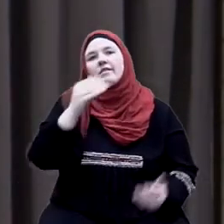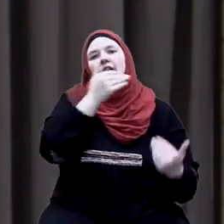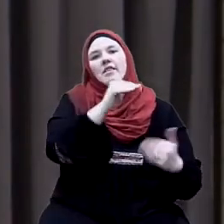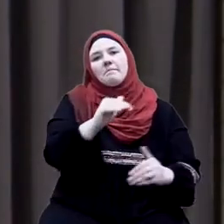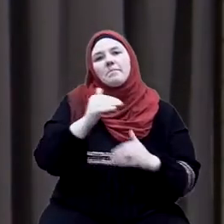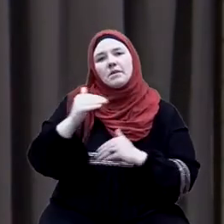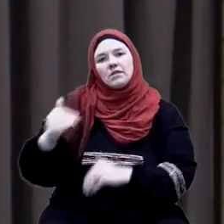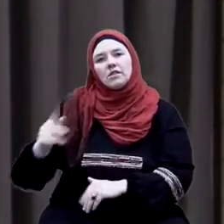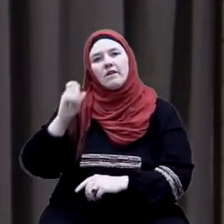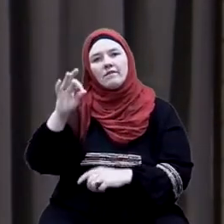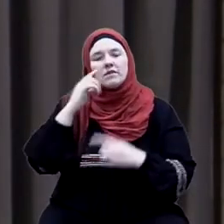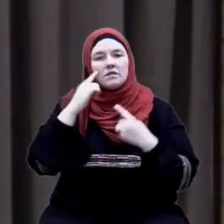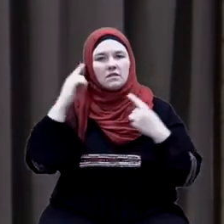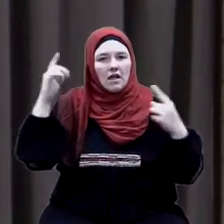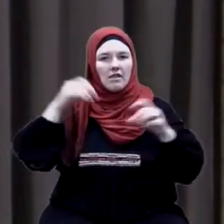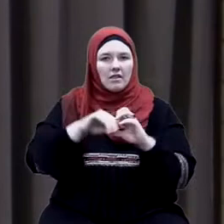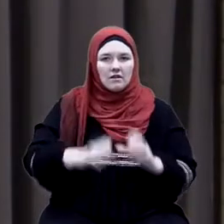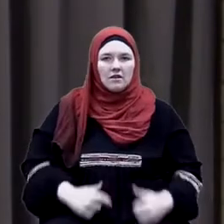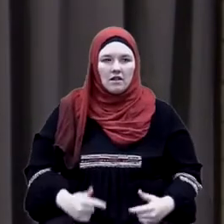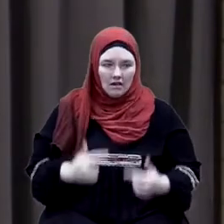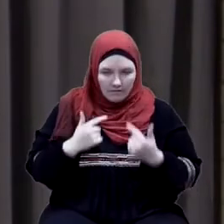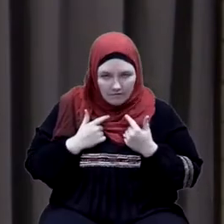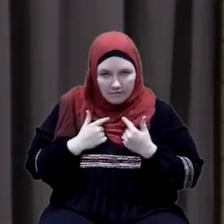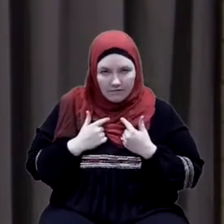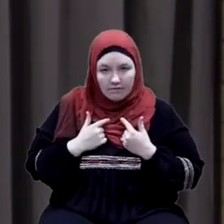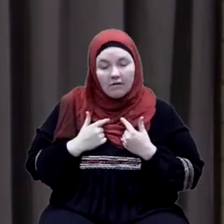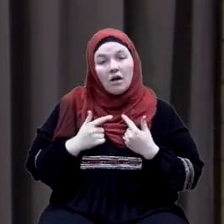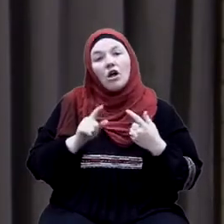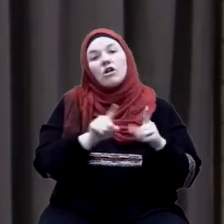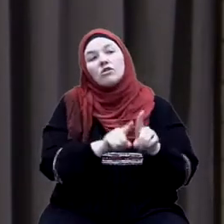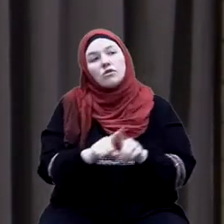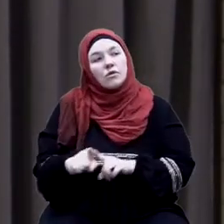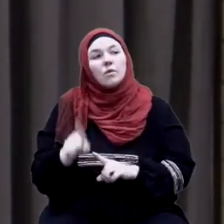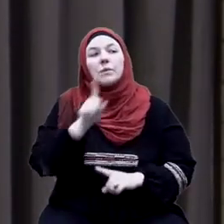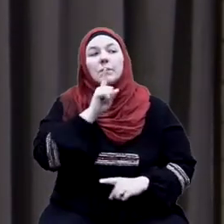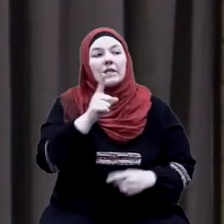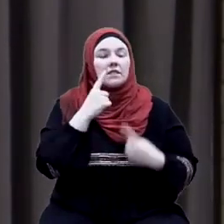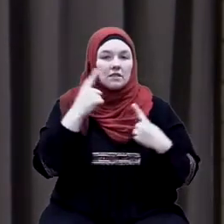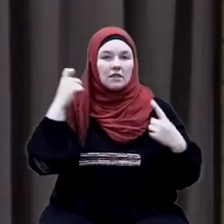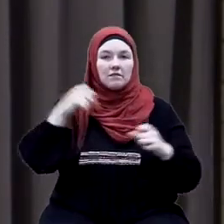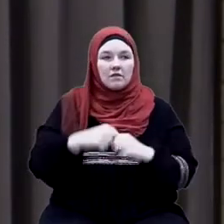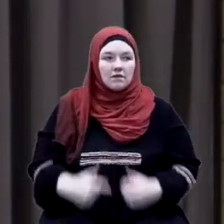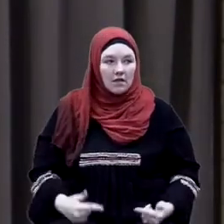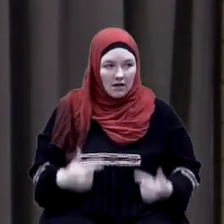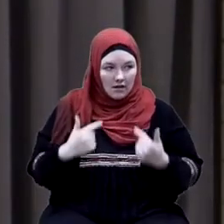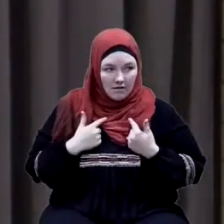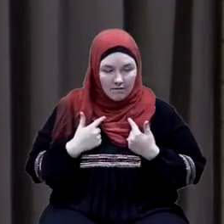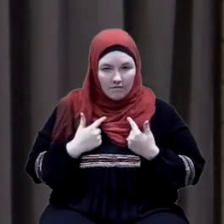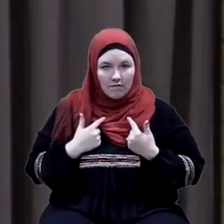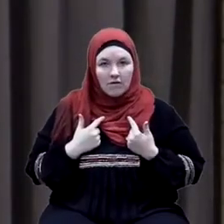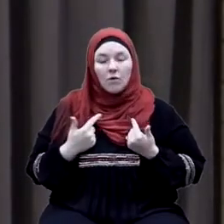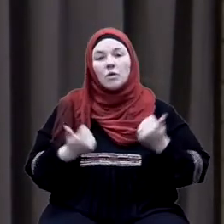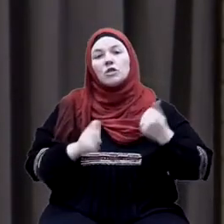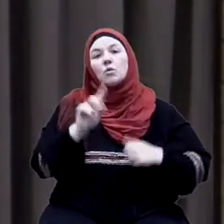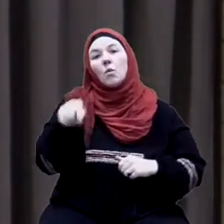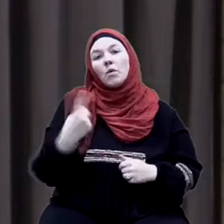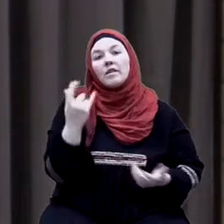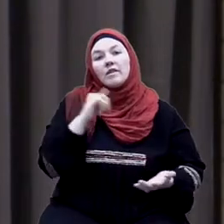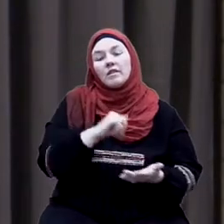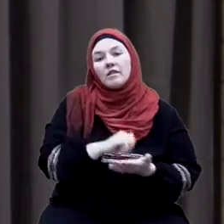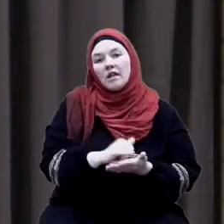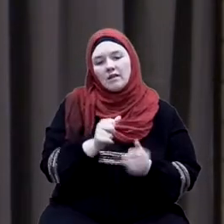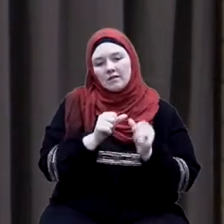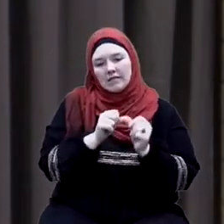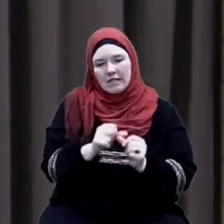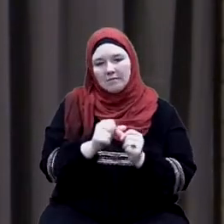limitations of success in this life and the real success in this life, which only that which